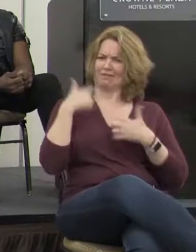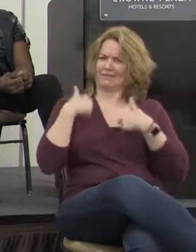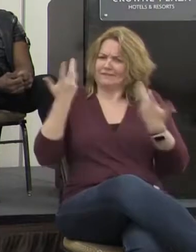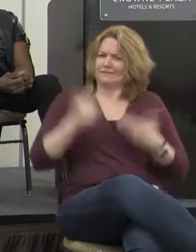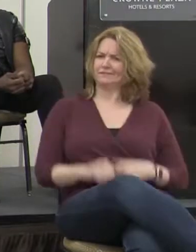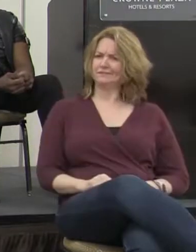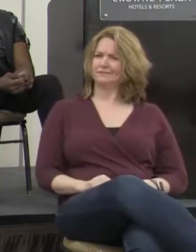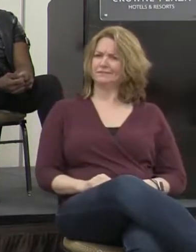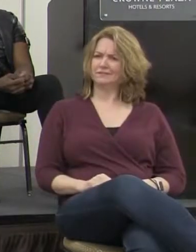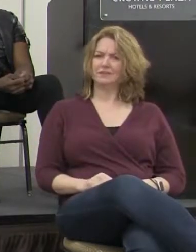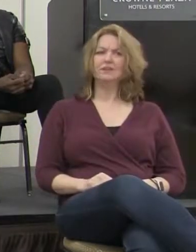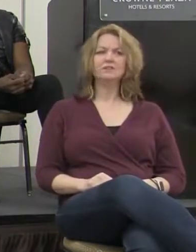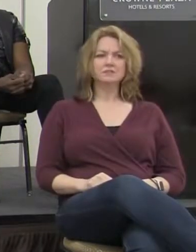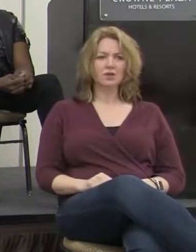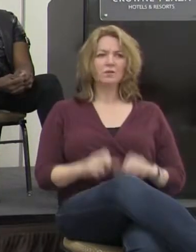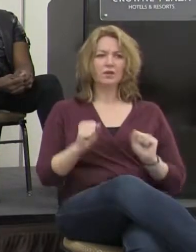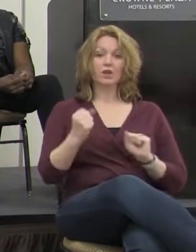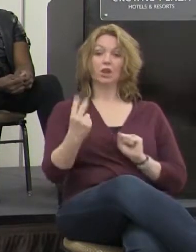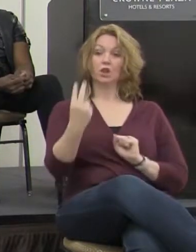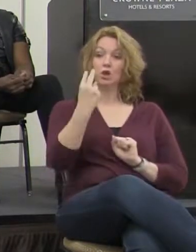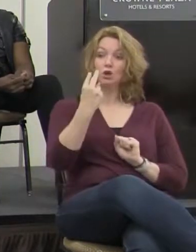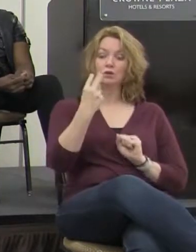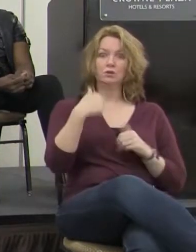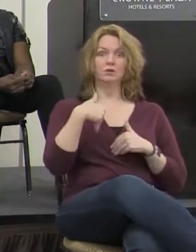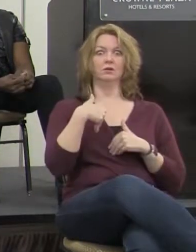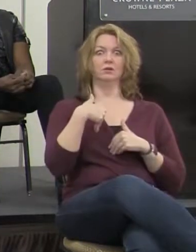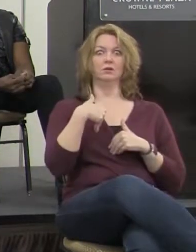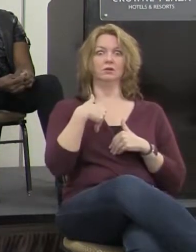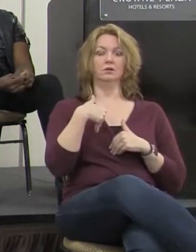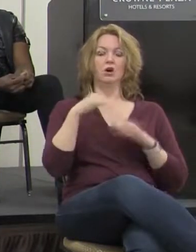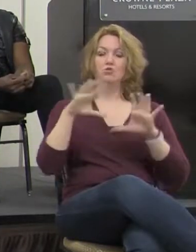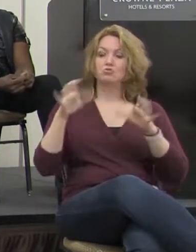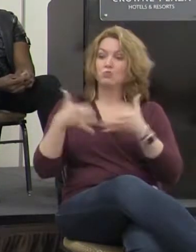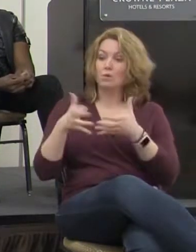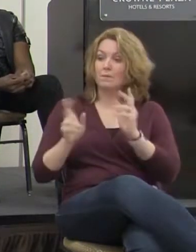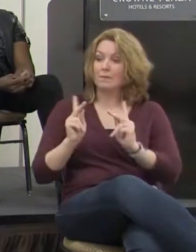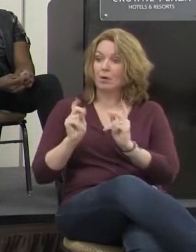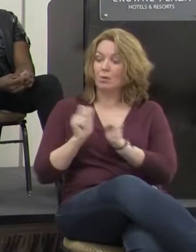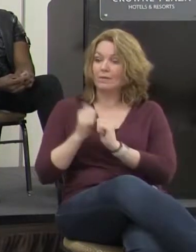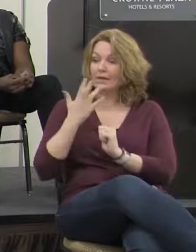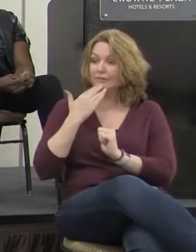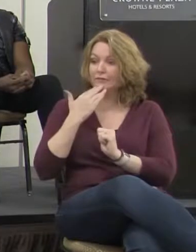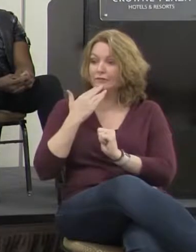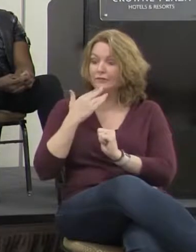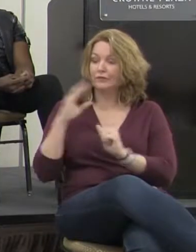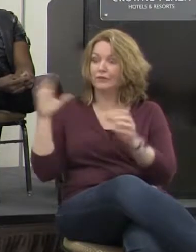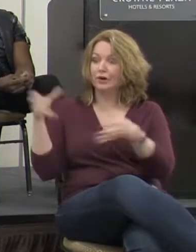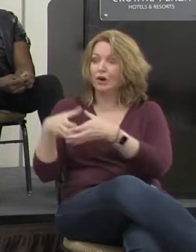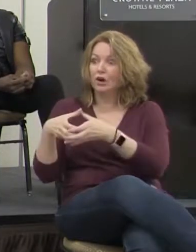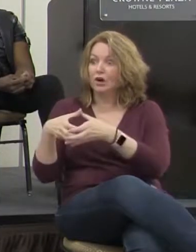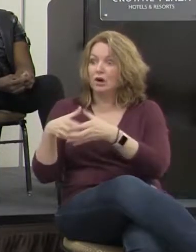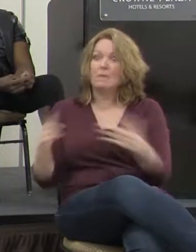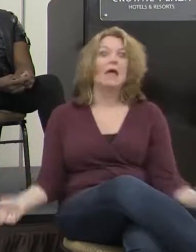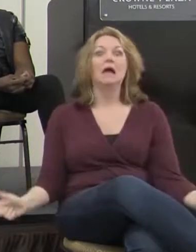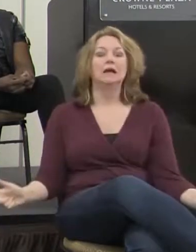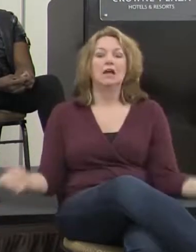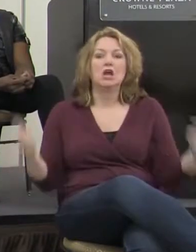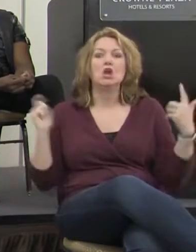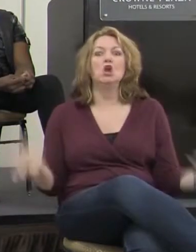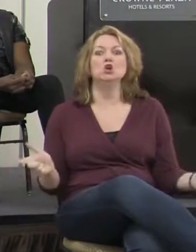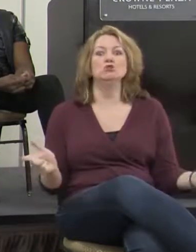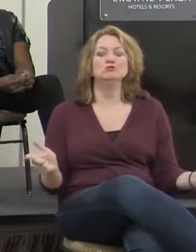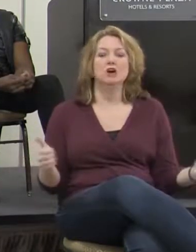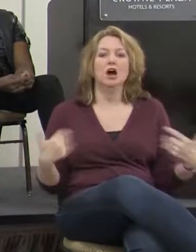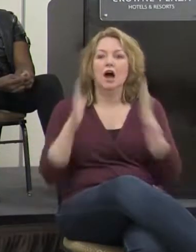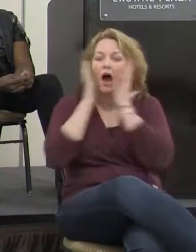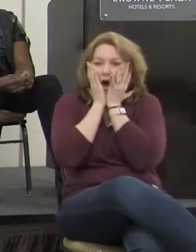the outside, it could be very intimidating, a group of colors, just standing together, big, huge, and like,